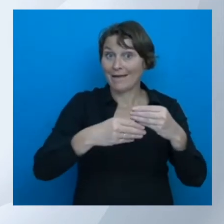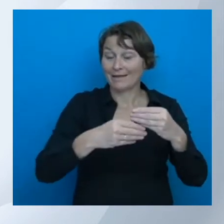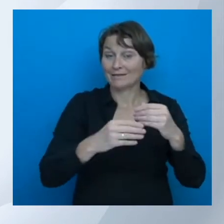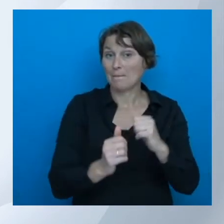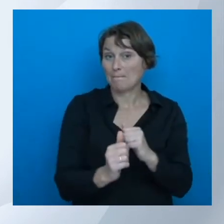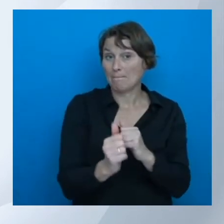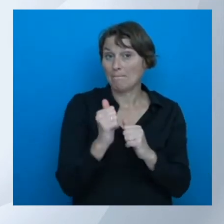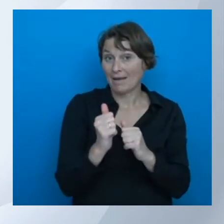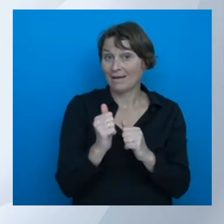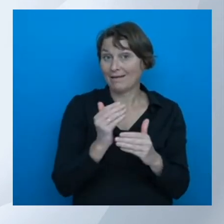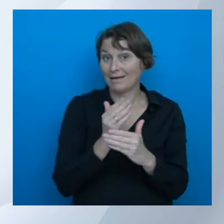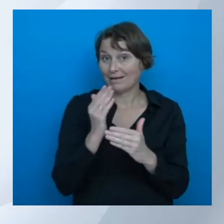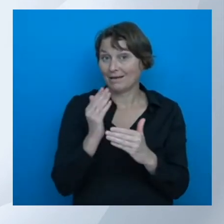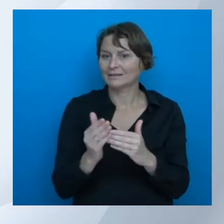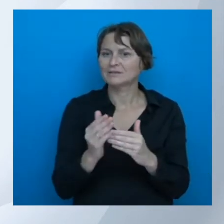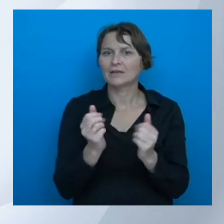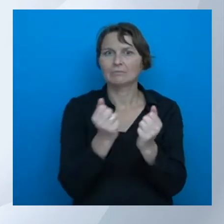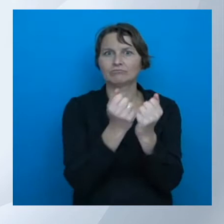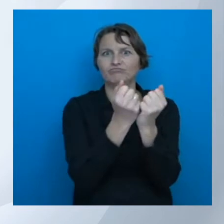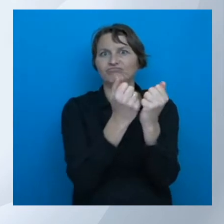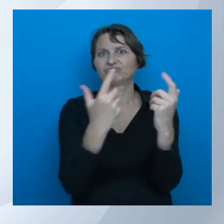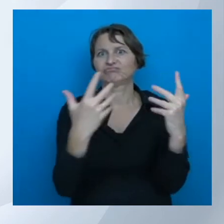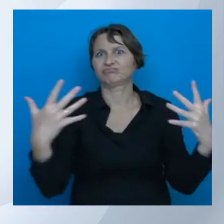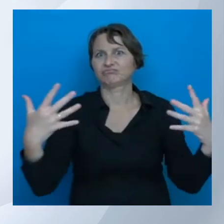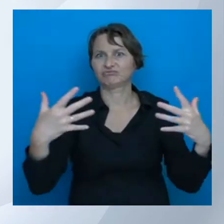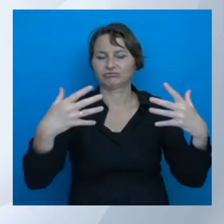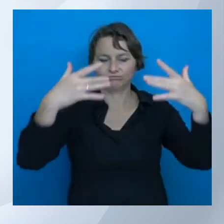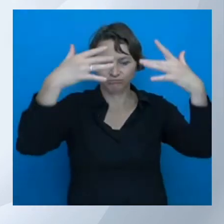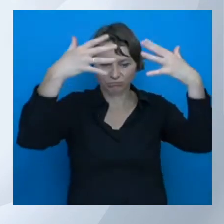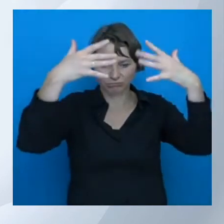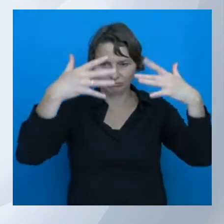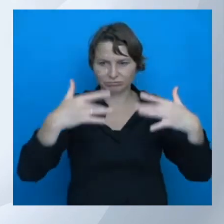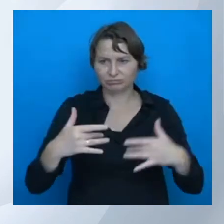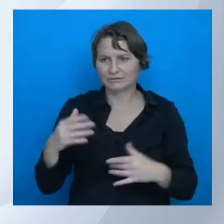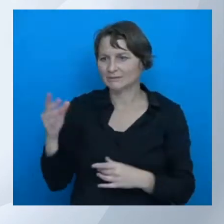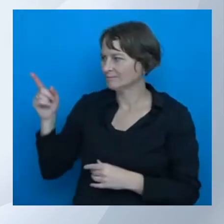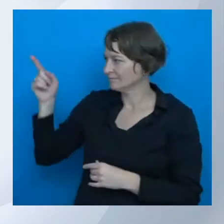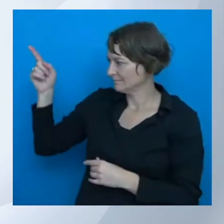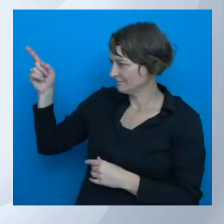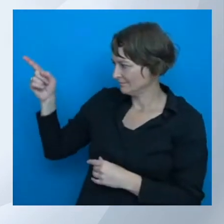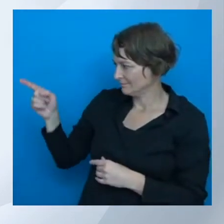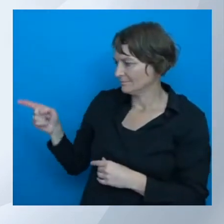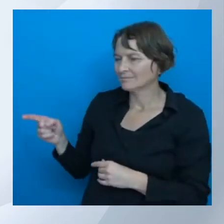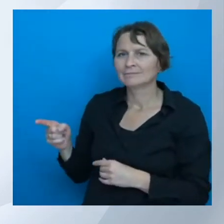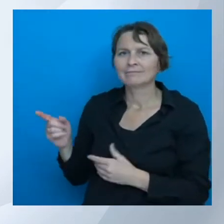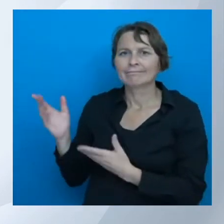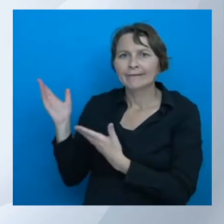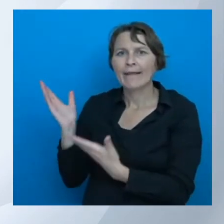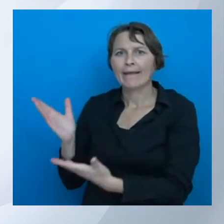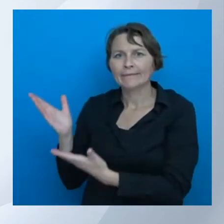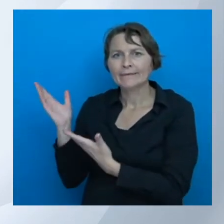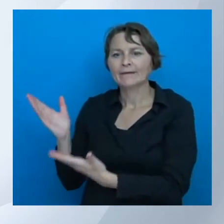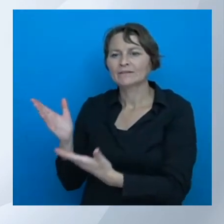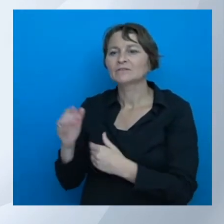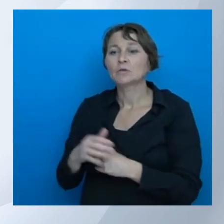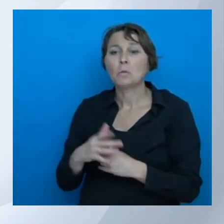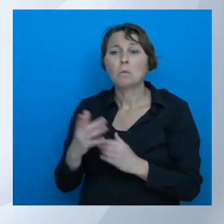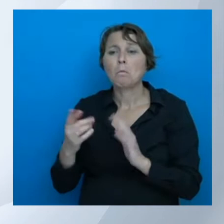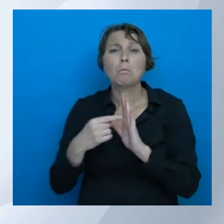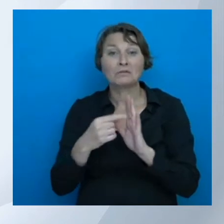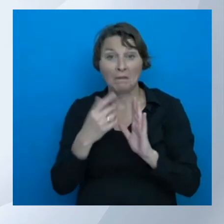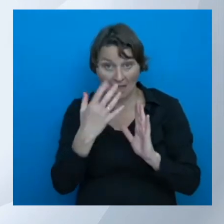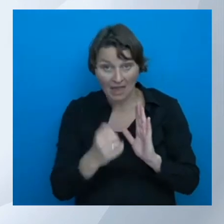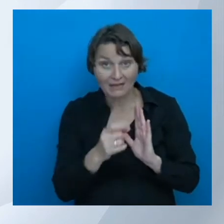wide variety of services available that Azure already integrates with. So if you've got app services, I can select an app service and